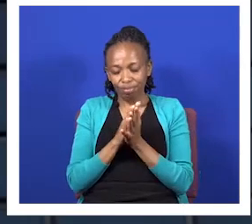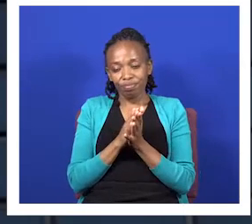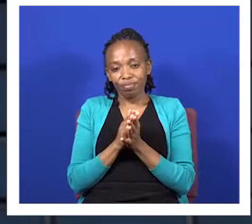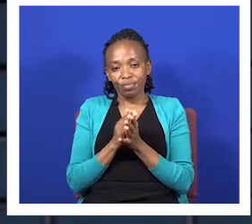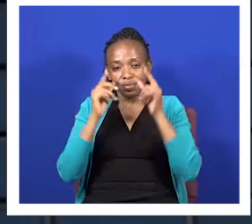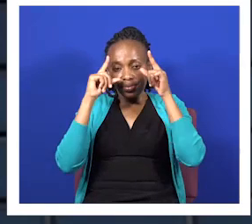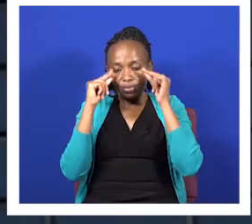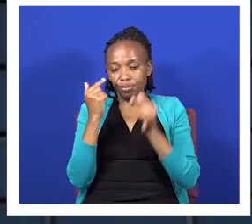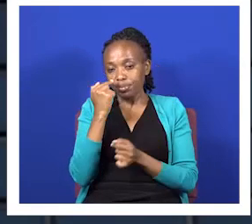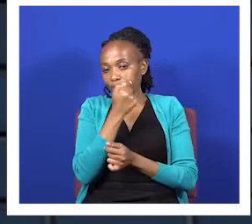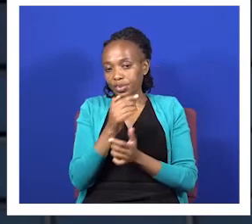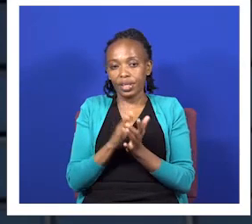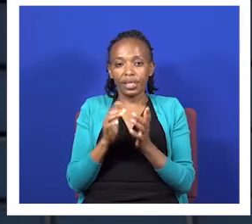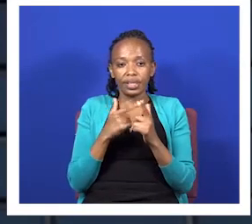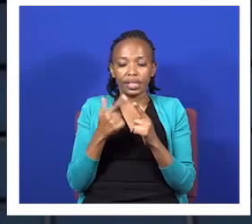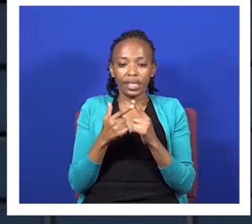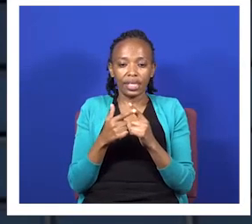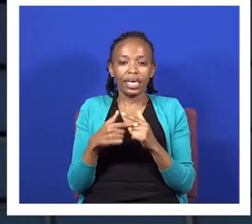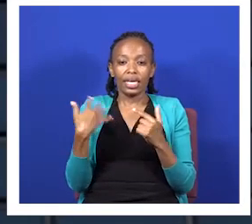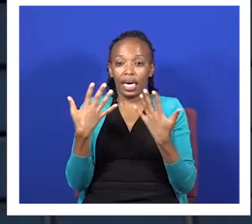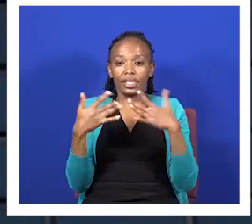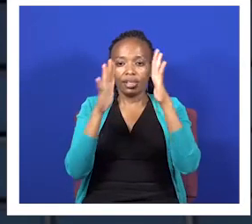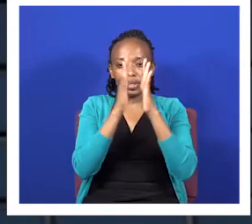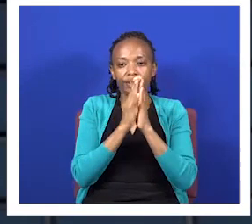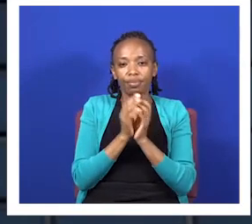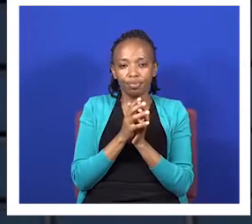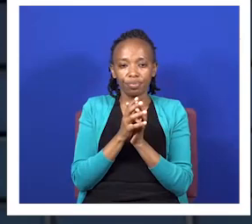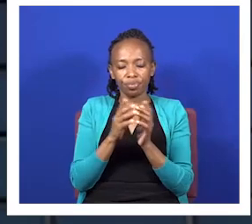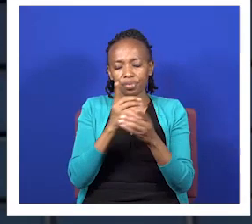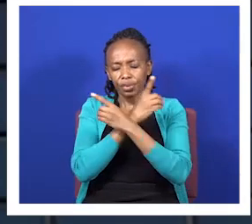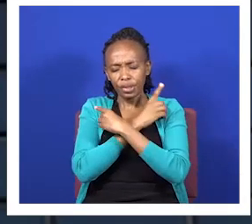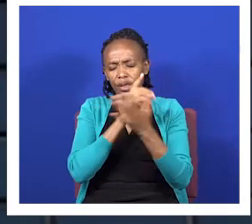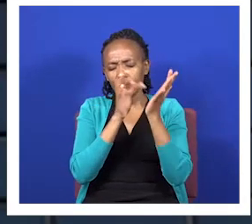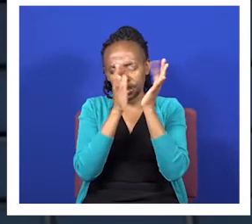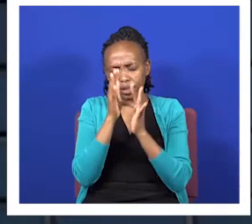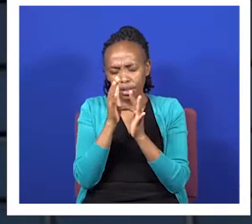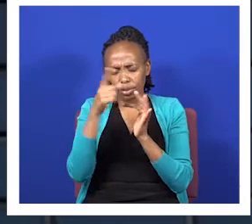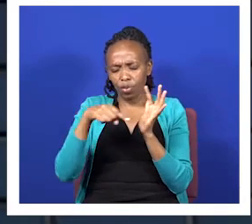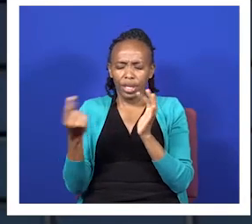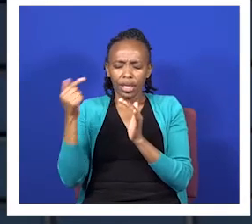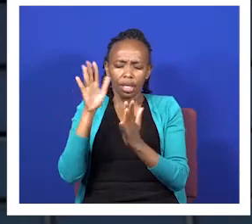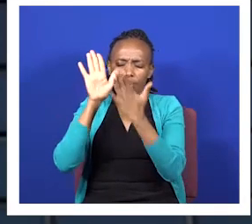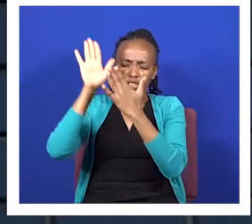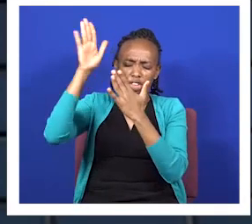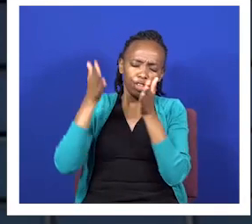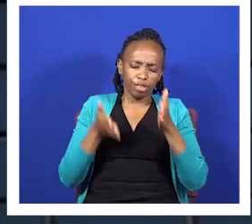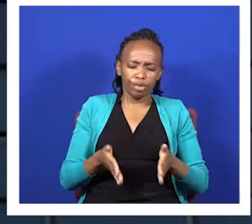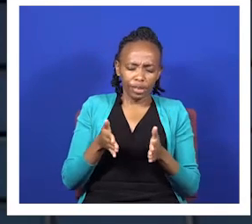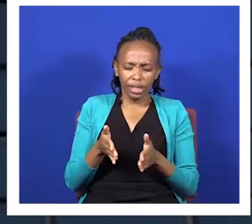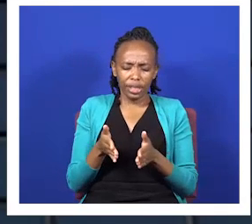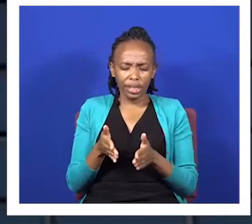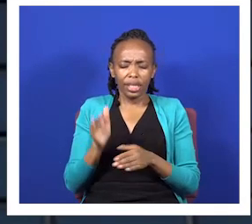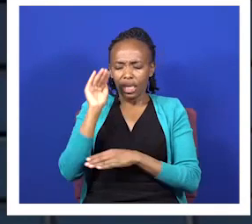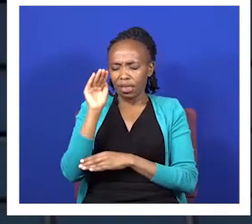heads, close our eyes, and put our hands together. Dear Jesus, we come before you